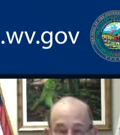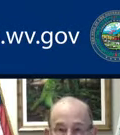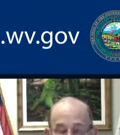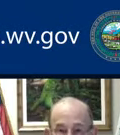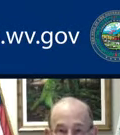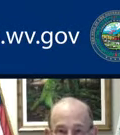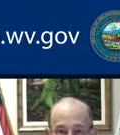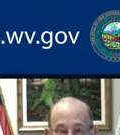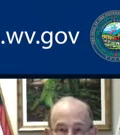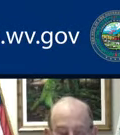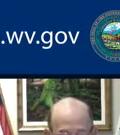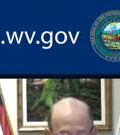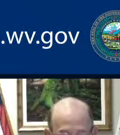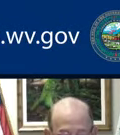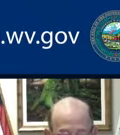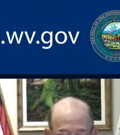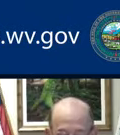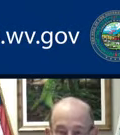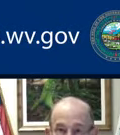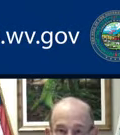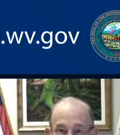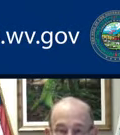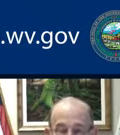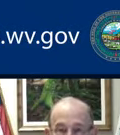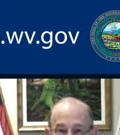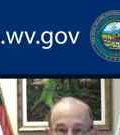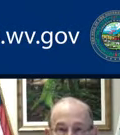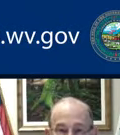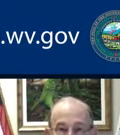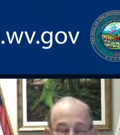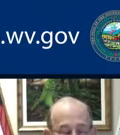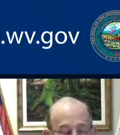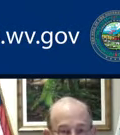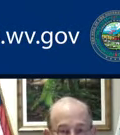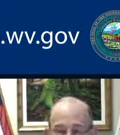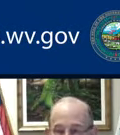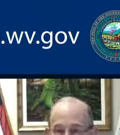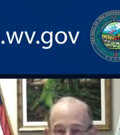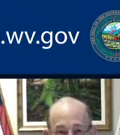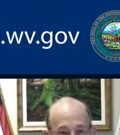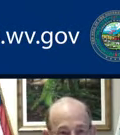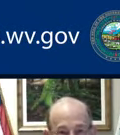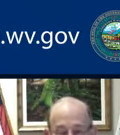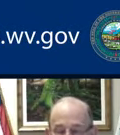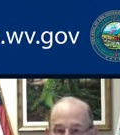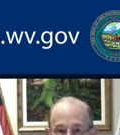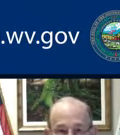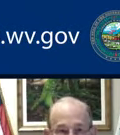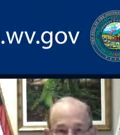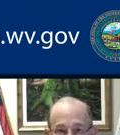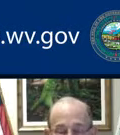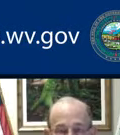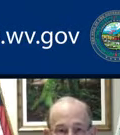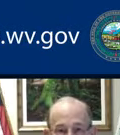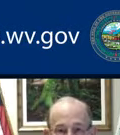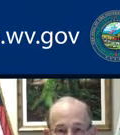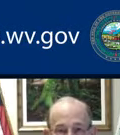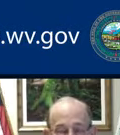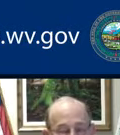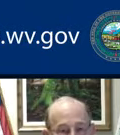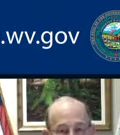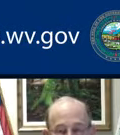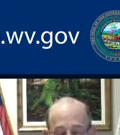0.26% of the fully vaccinated people who develop COVID. Again, as the governor talks about and Clay talk about every time